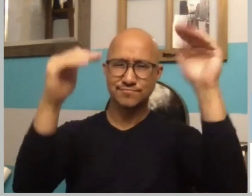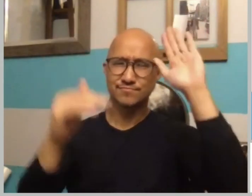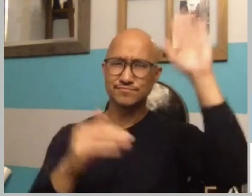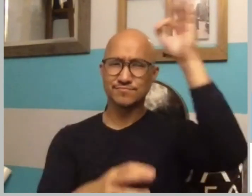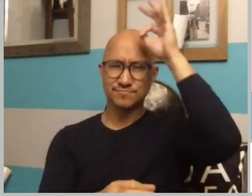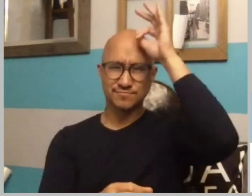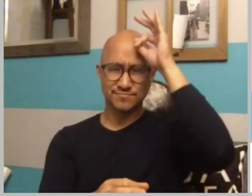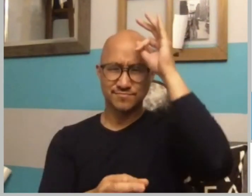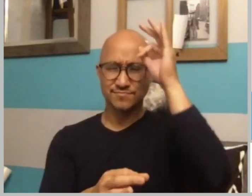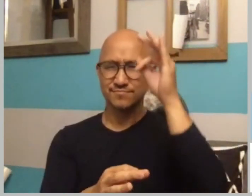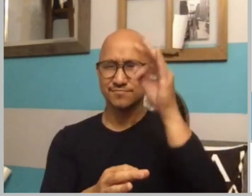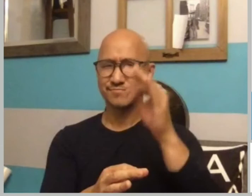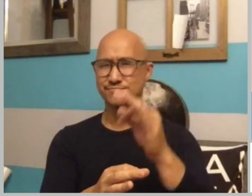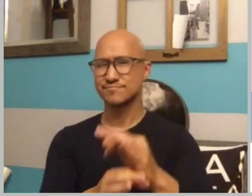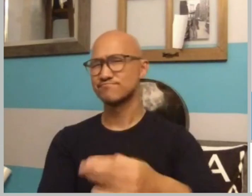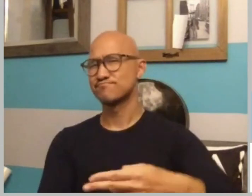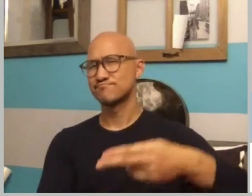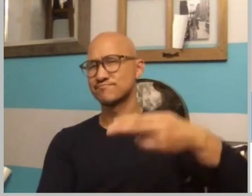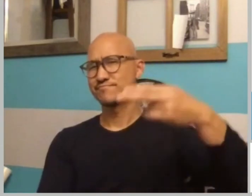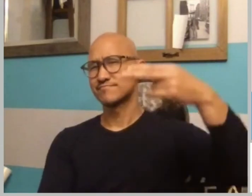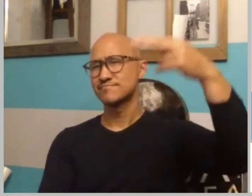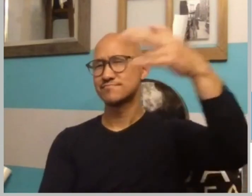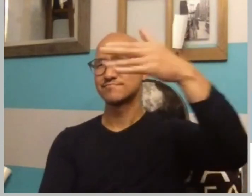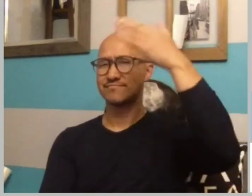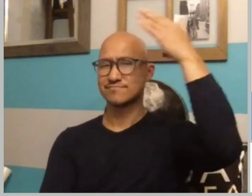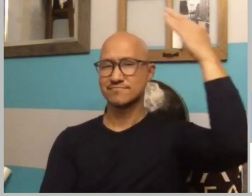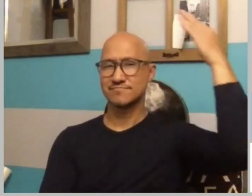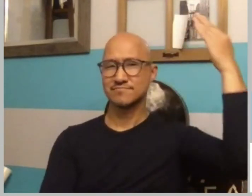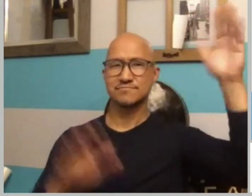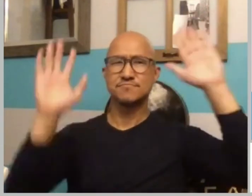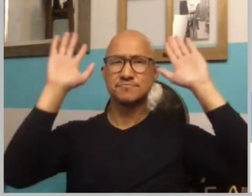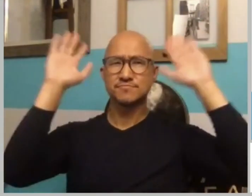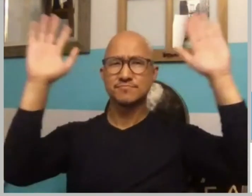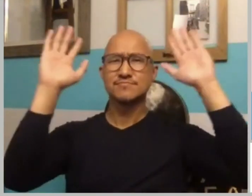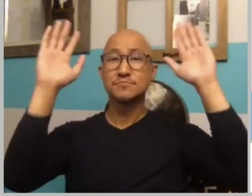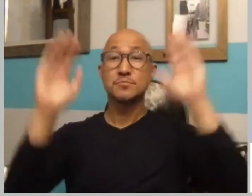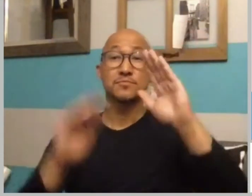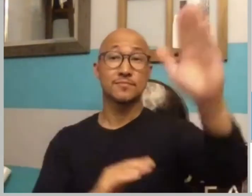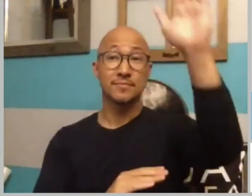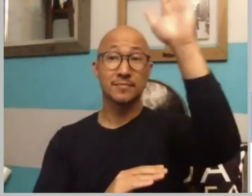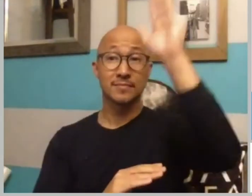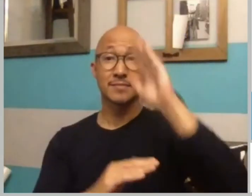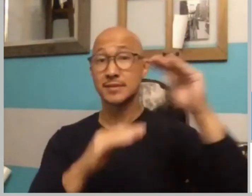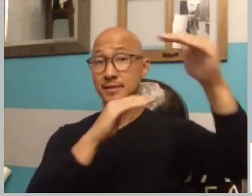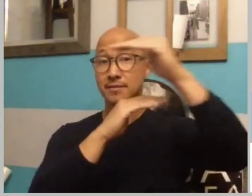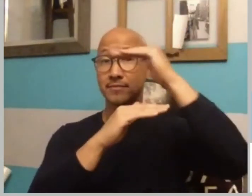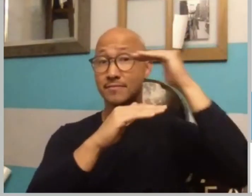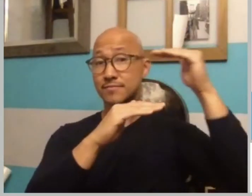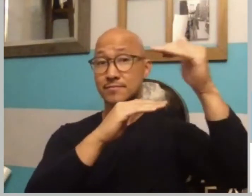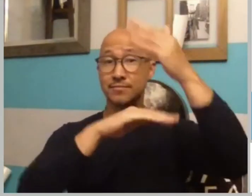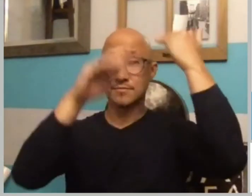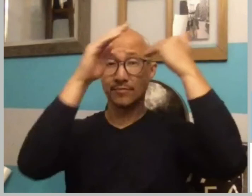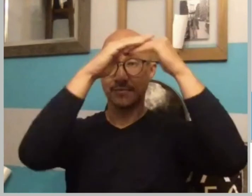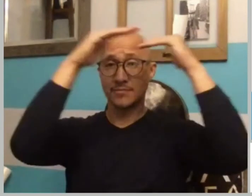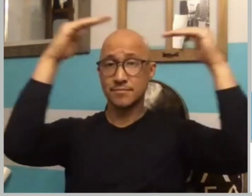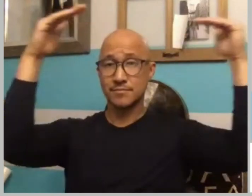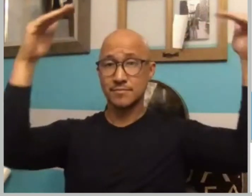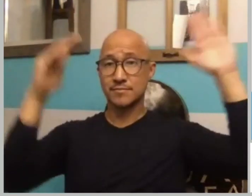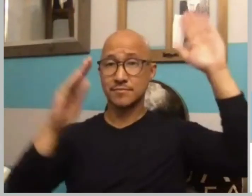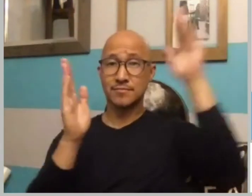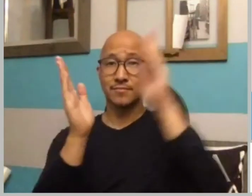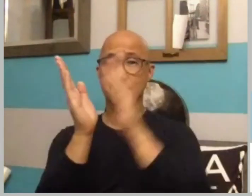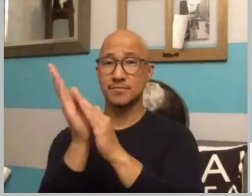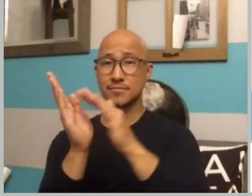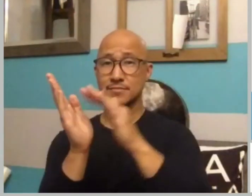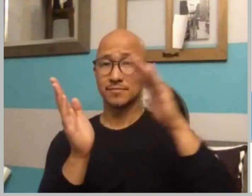heavens. Your faithfulness reaches to the skies. And be exalted, O God, above the heavens.